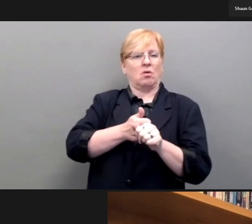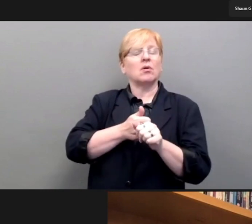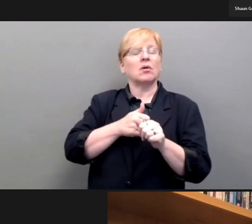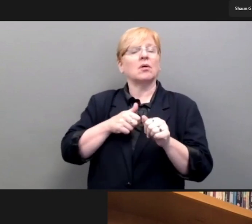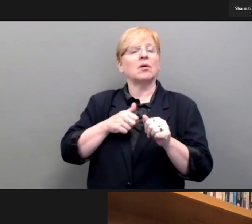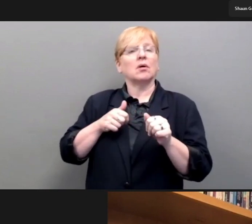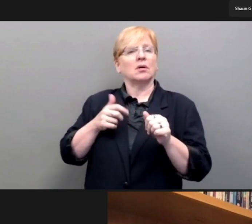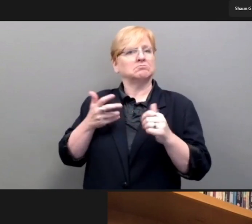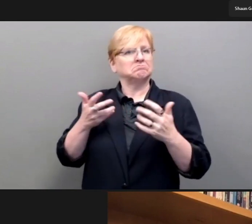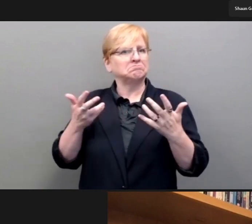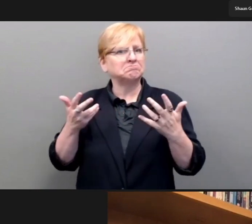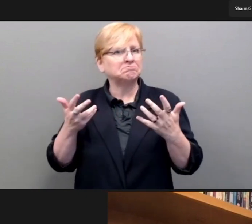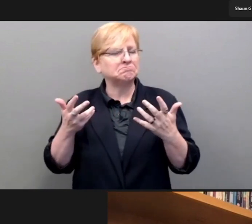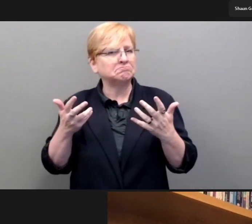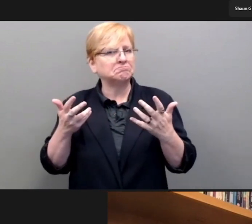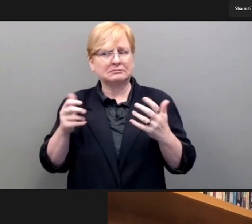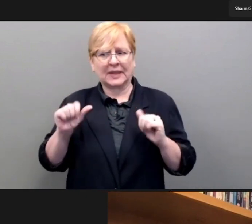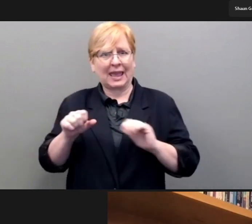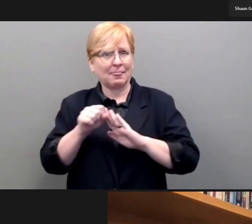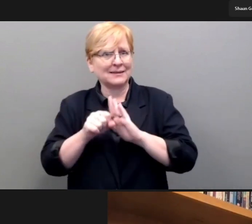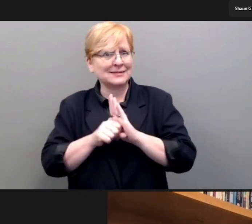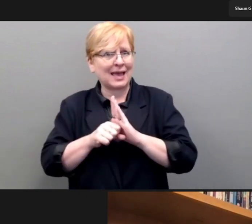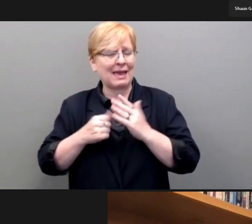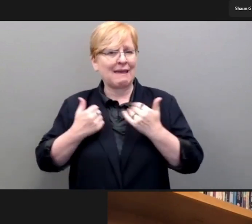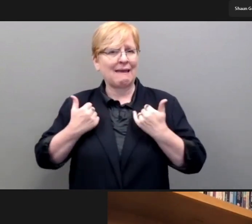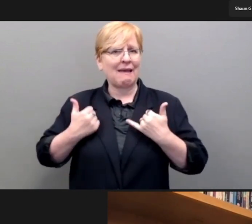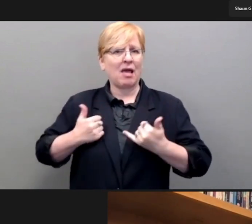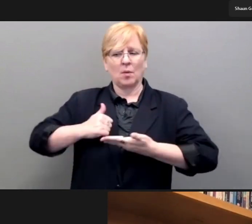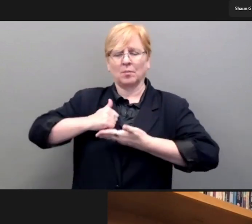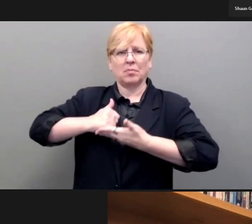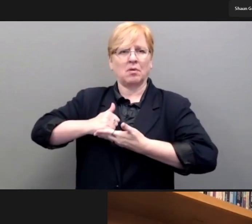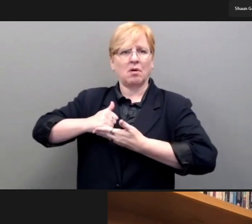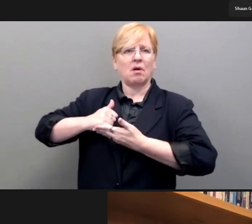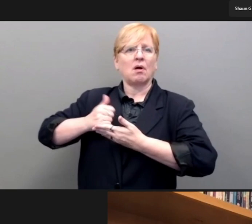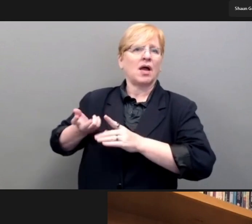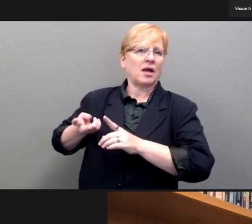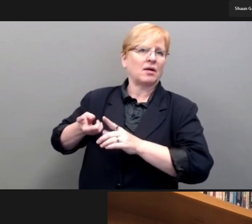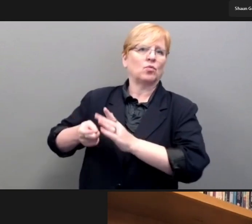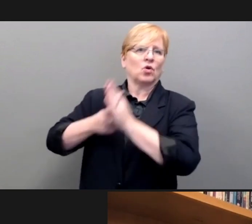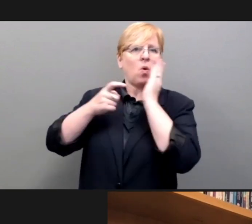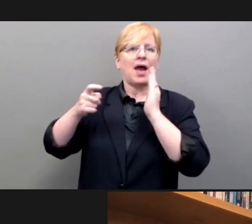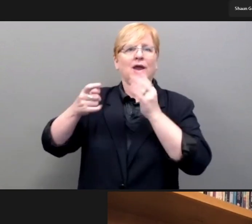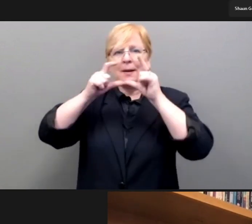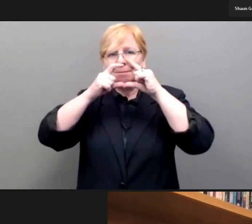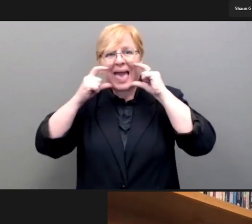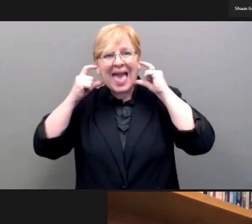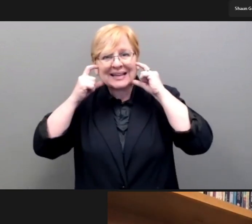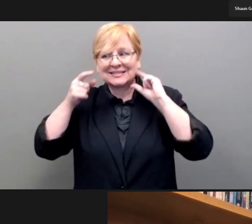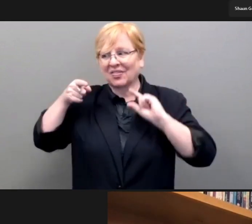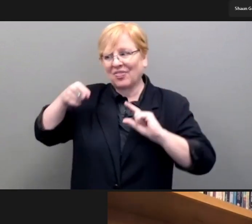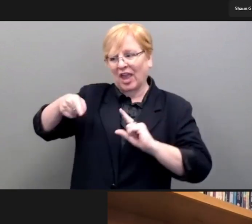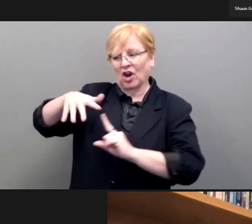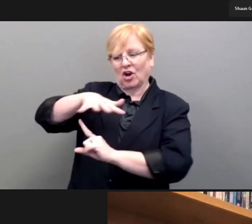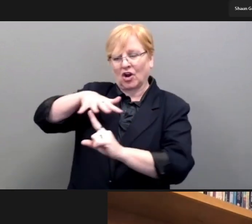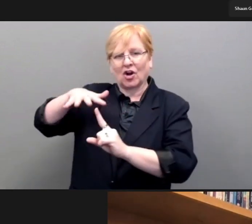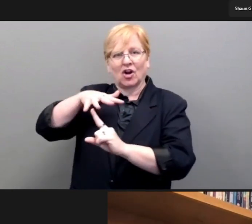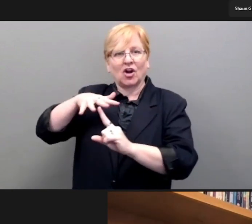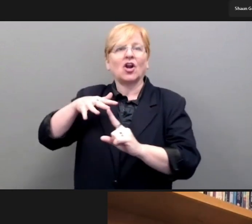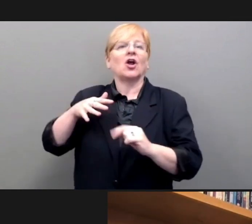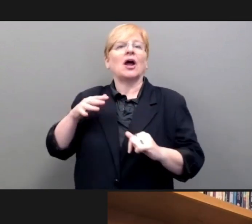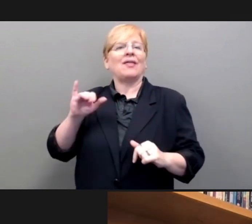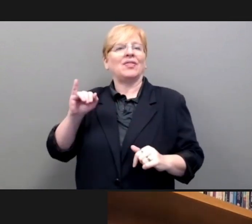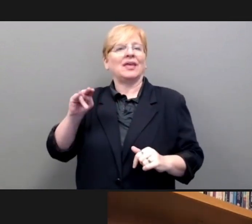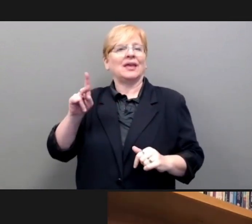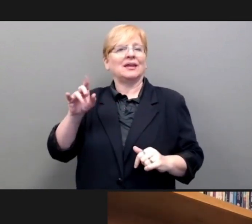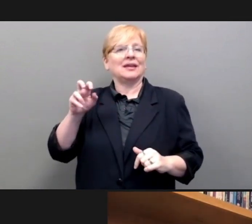is there anything that the state can do to enforce masks, social distancing at Indian market? And will the state track individuals from